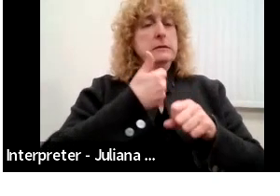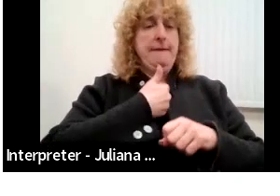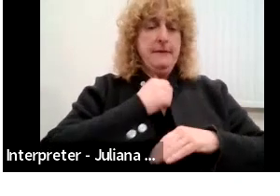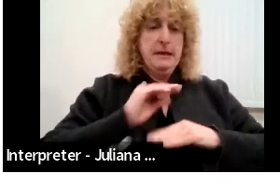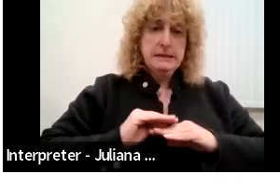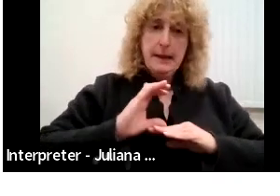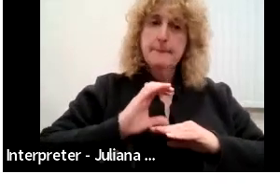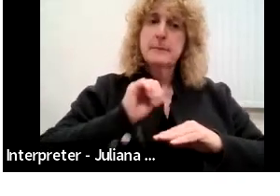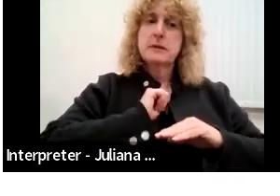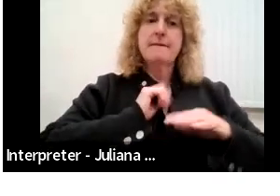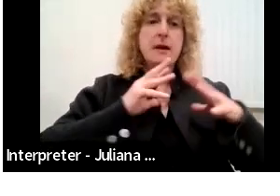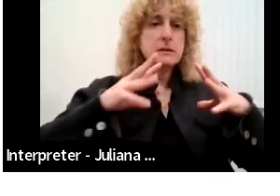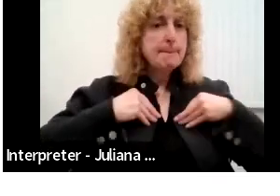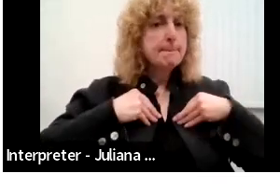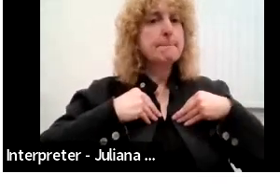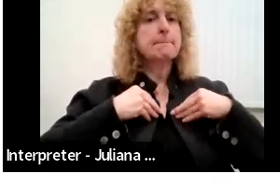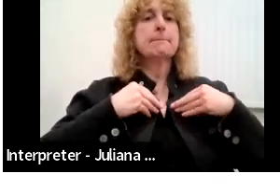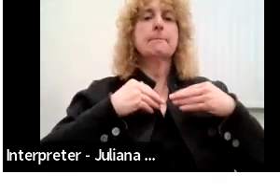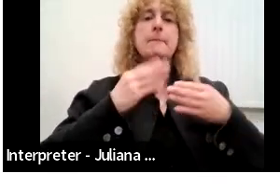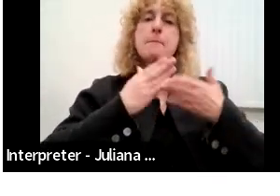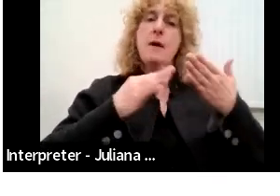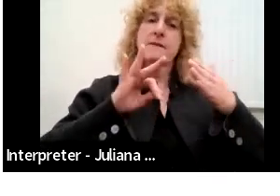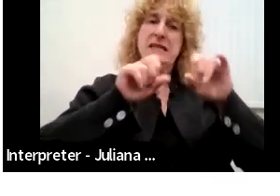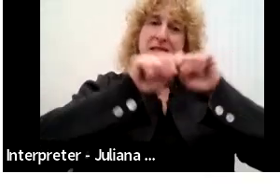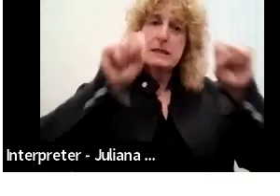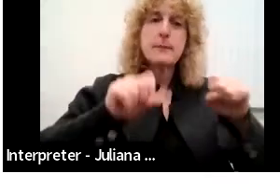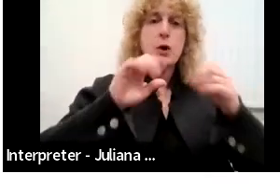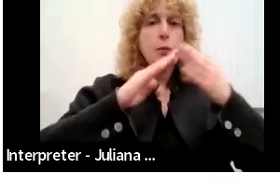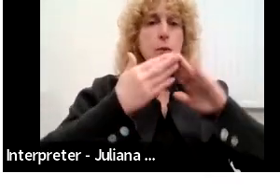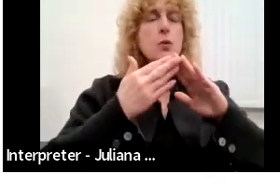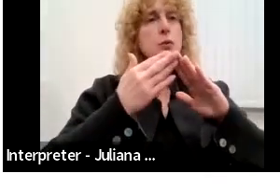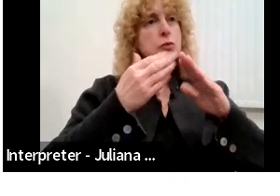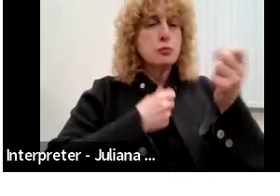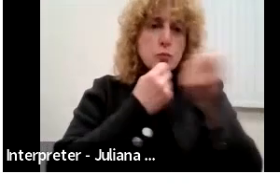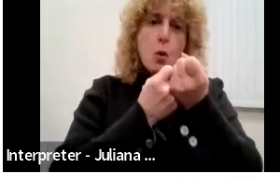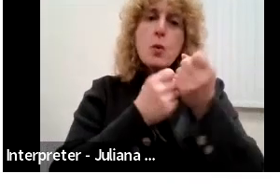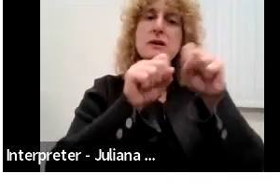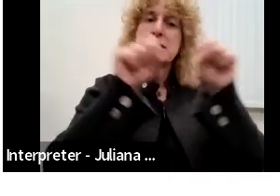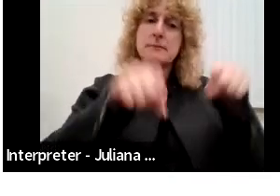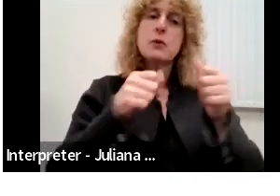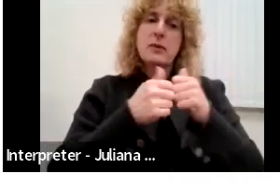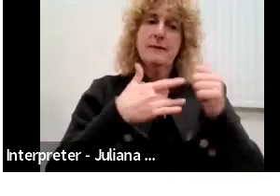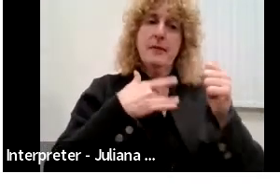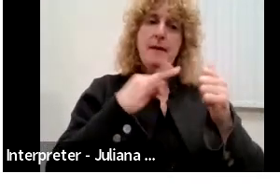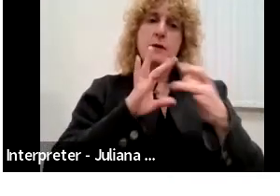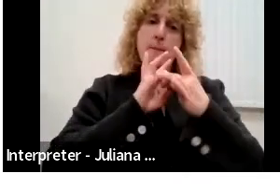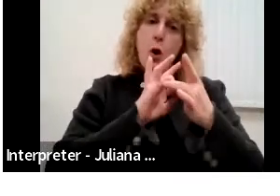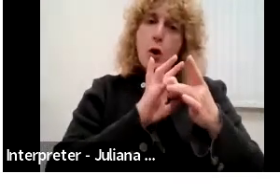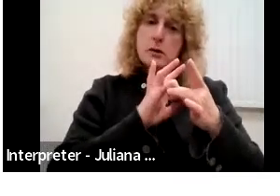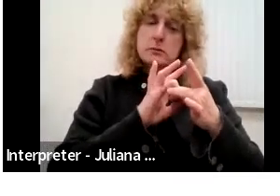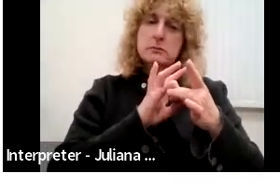self-acceptance. You are part of a system and a community, a support system with a sense of belonging.